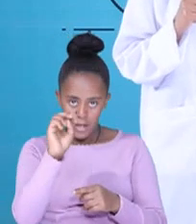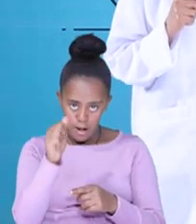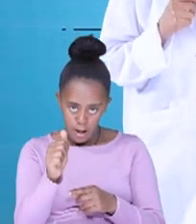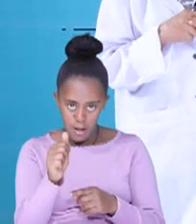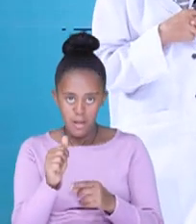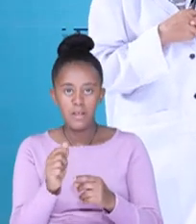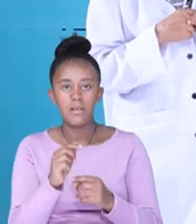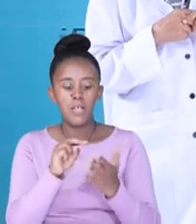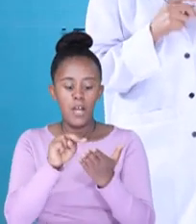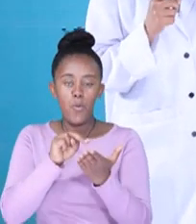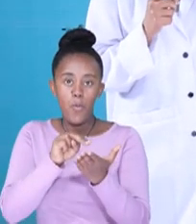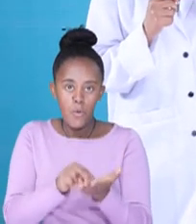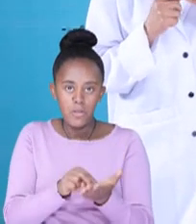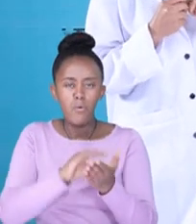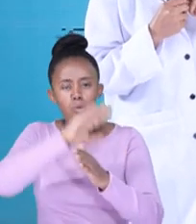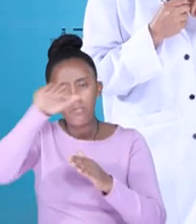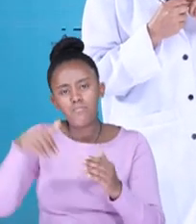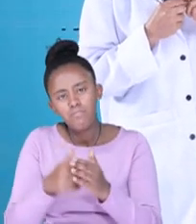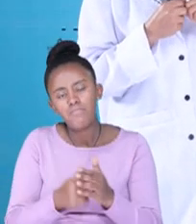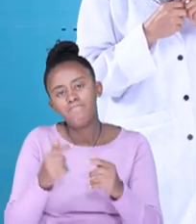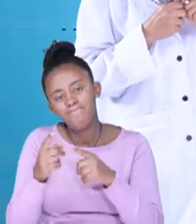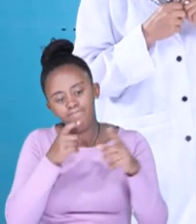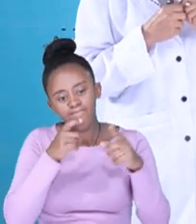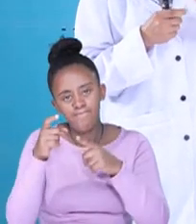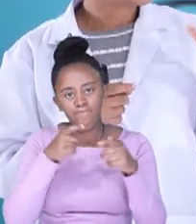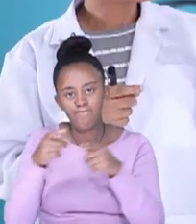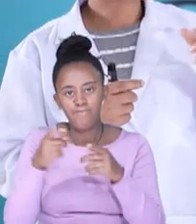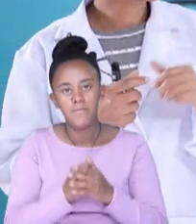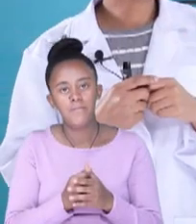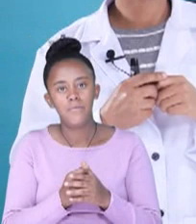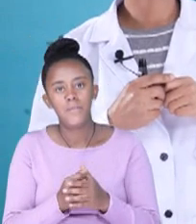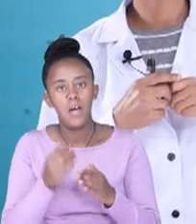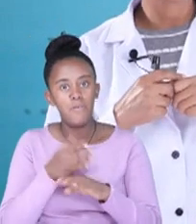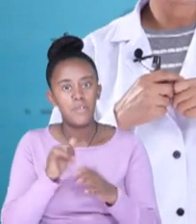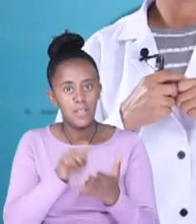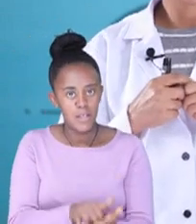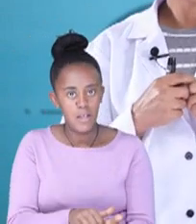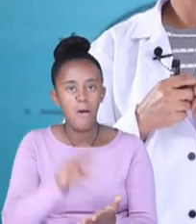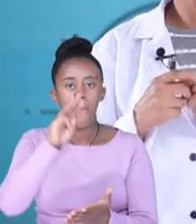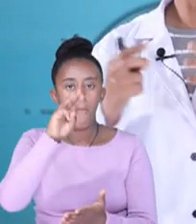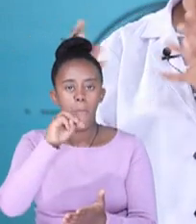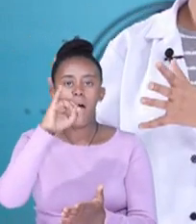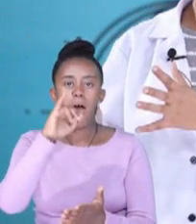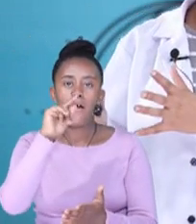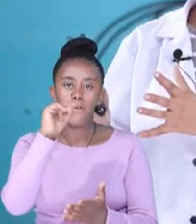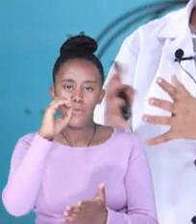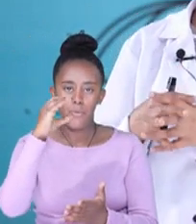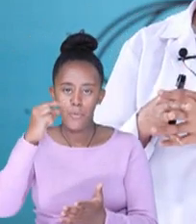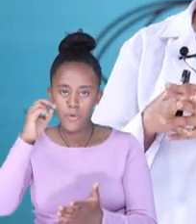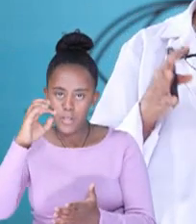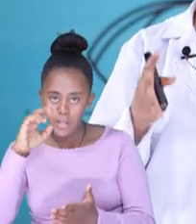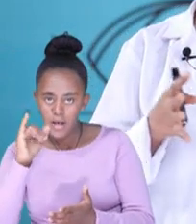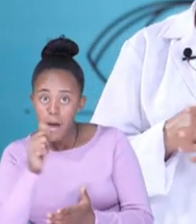why the nucleus is controlling center of the cell. After that, we have seen mitochondria, the powerhouse of